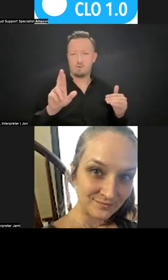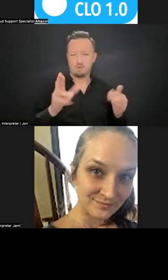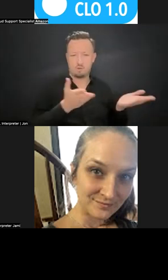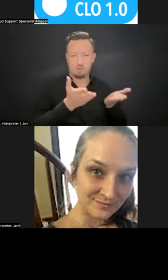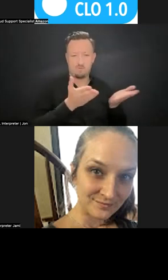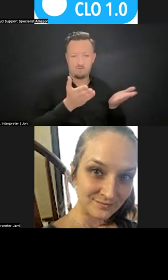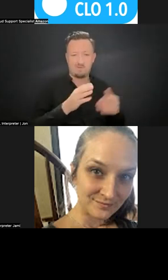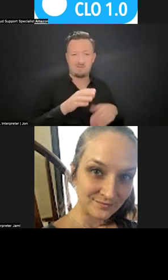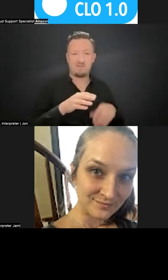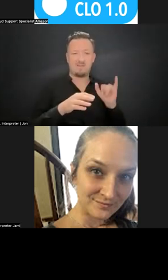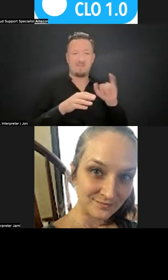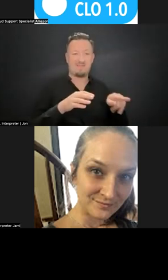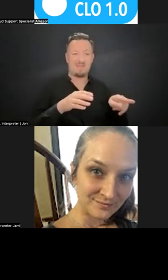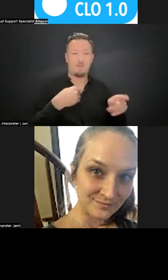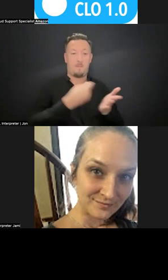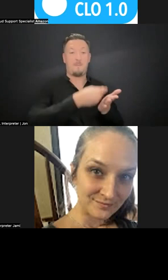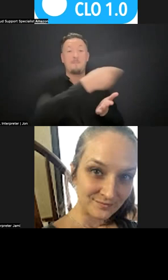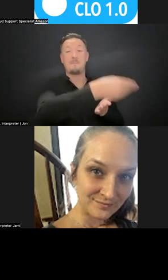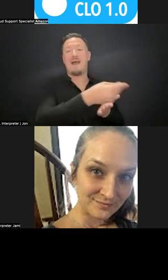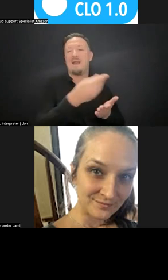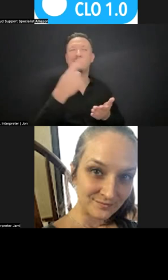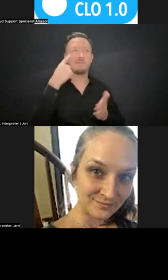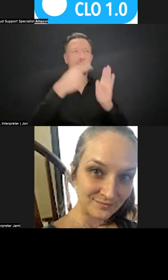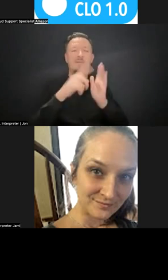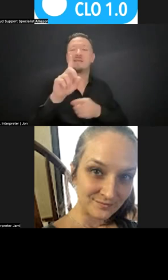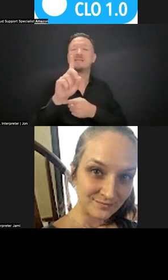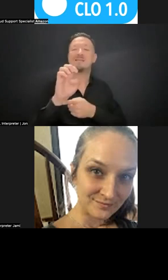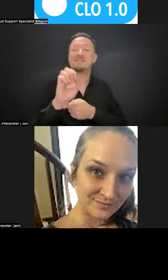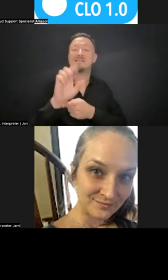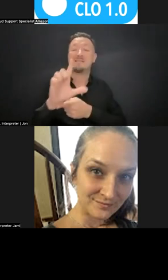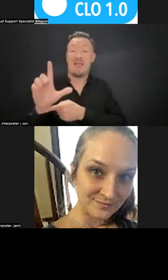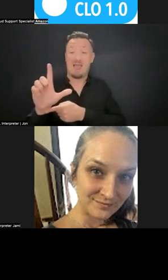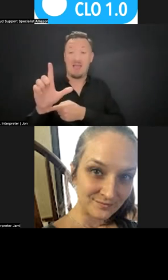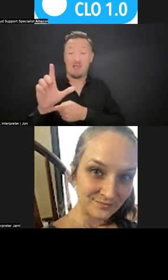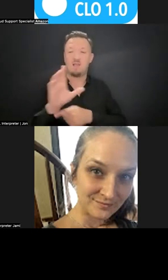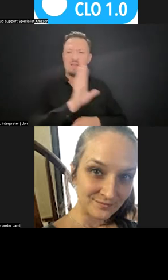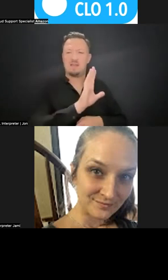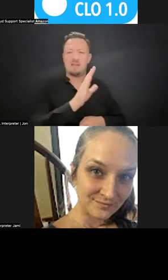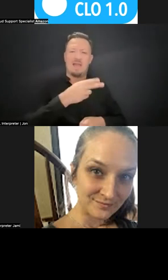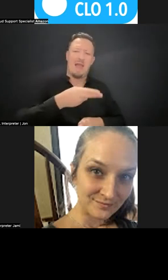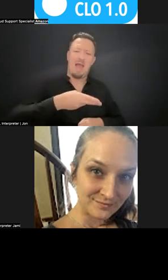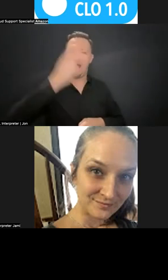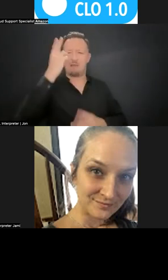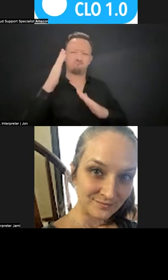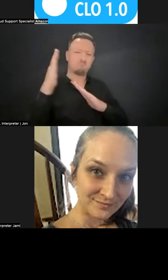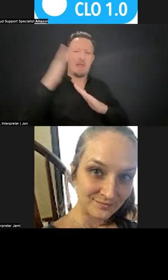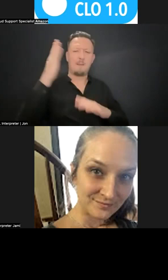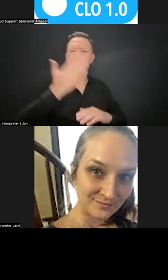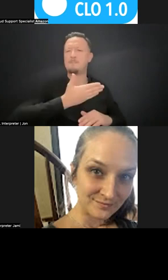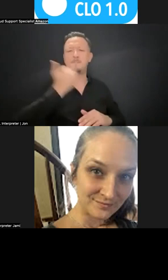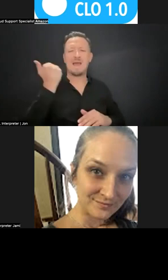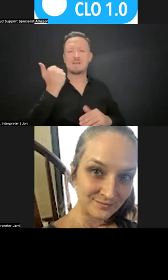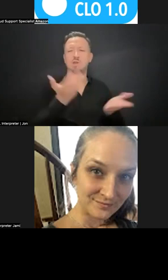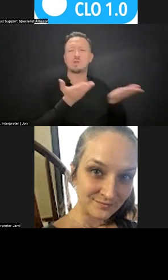high-end server. You purchase a Dell high-end server. What's a typical price range